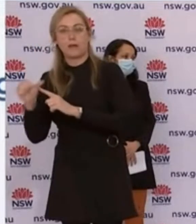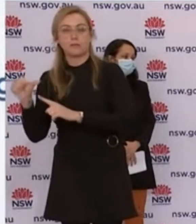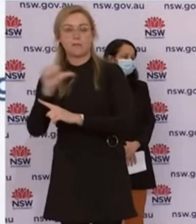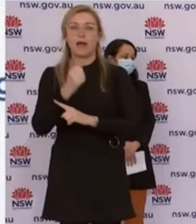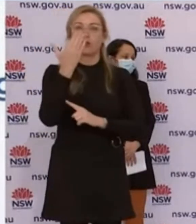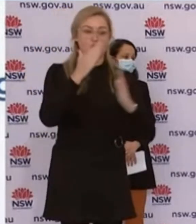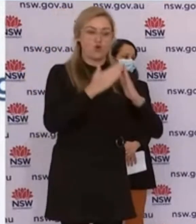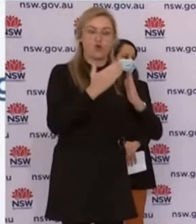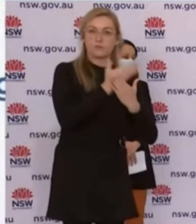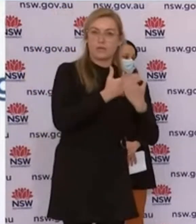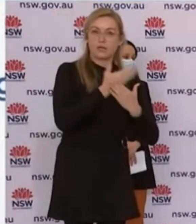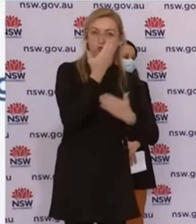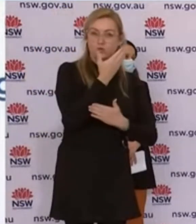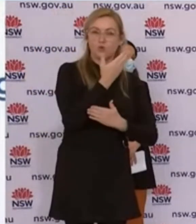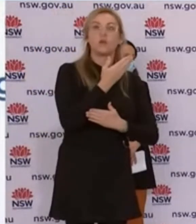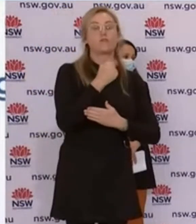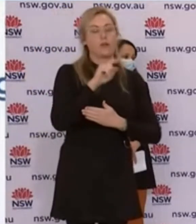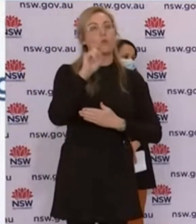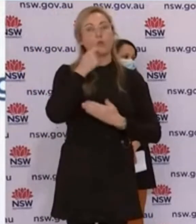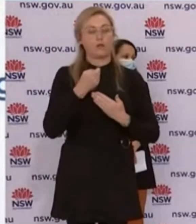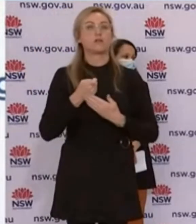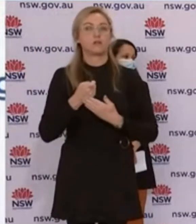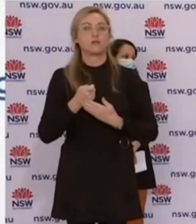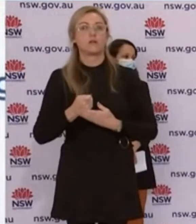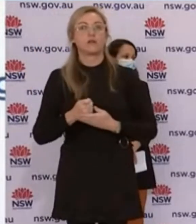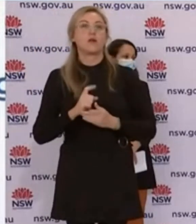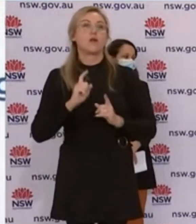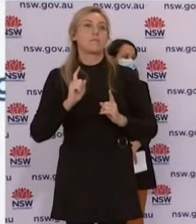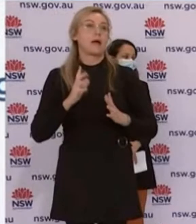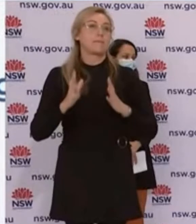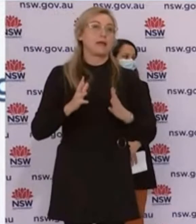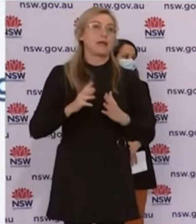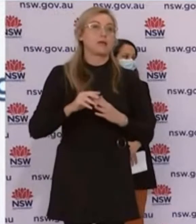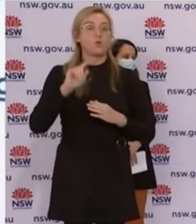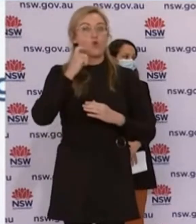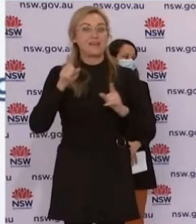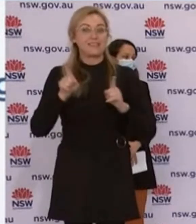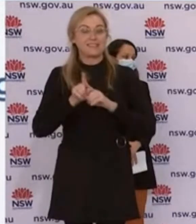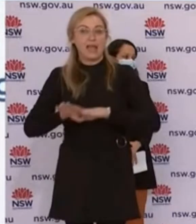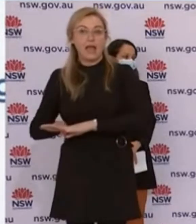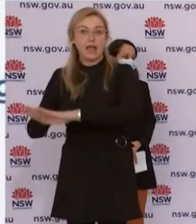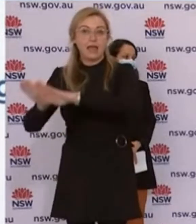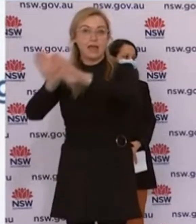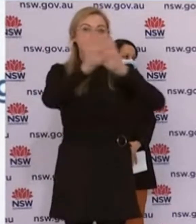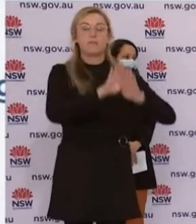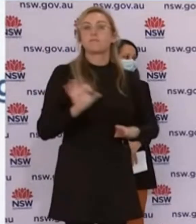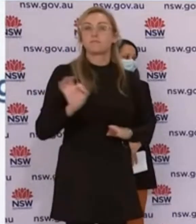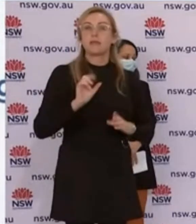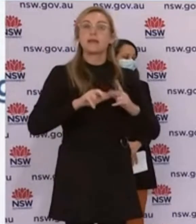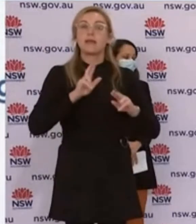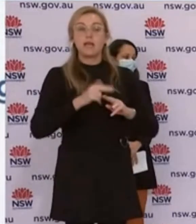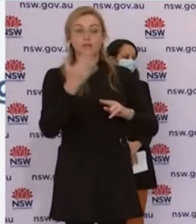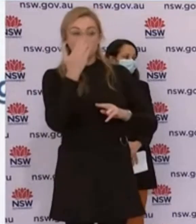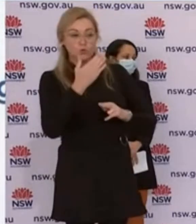areas, of course that's what we'll do as we manage throughout the pandemic. But what it does mean is that there won't be a blanket approach anymore. For schools that can be